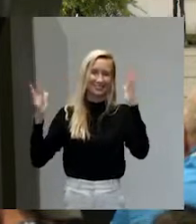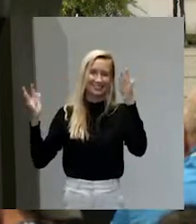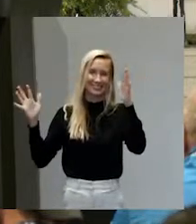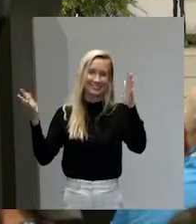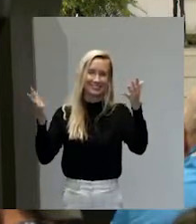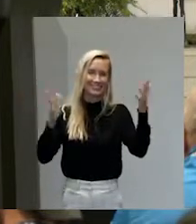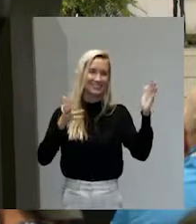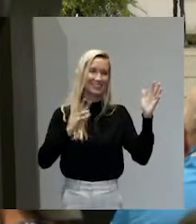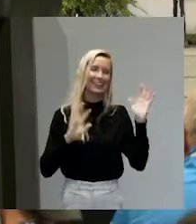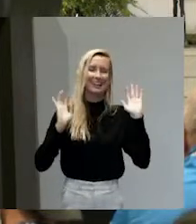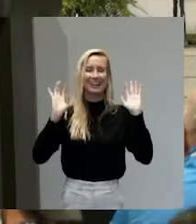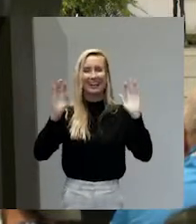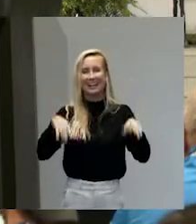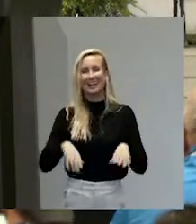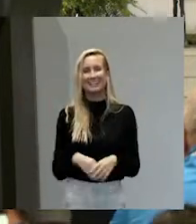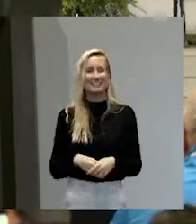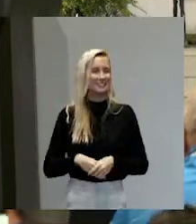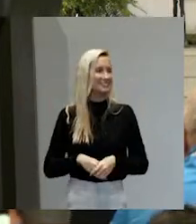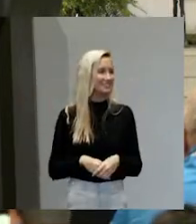Rick. Do